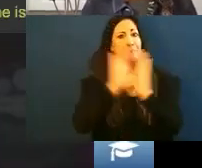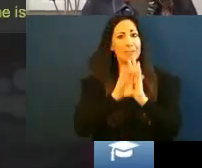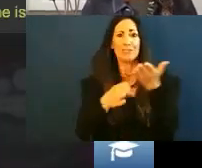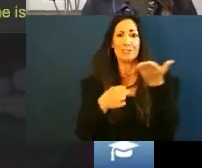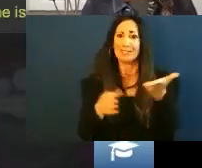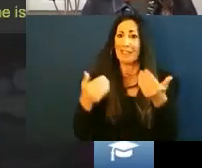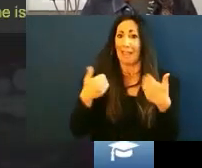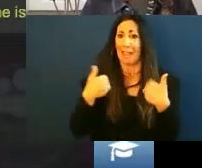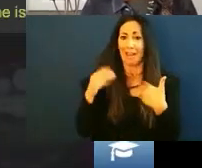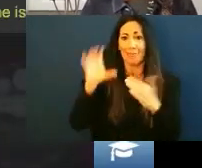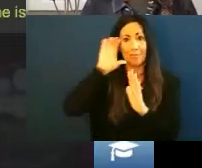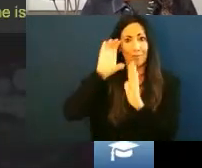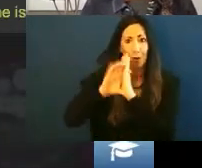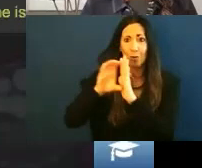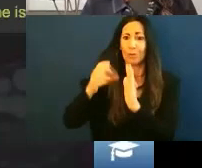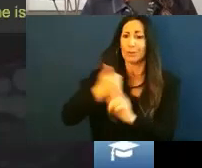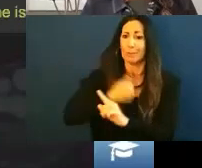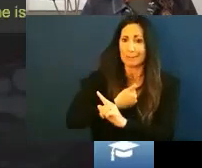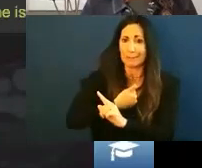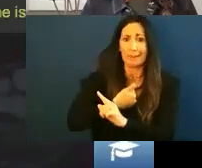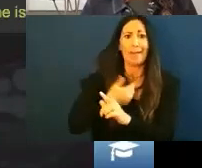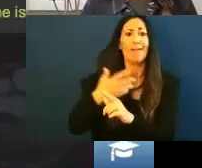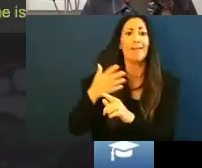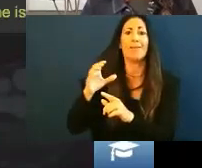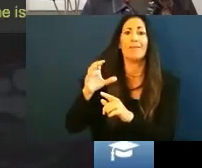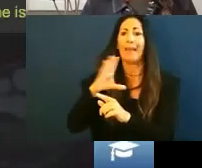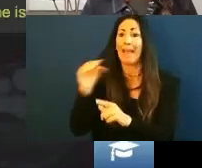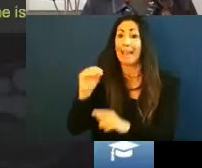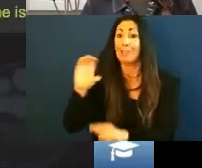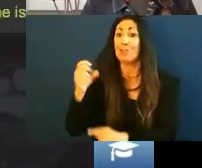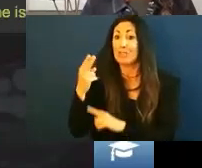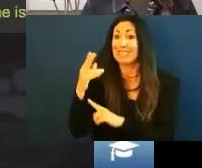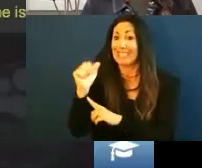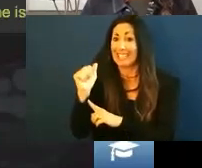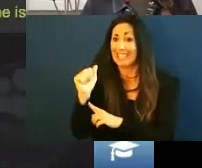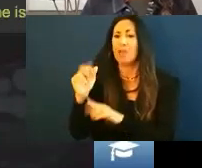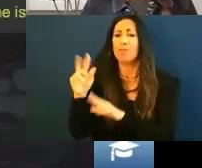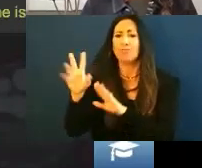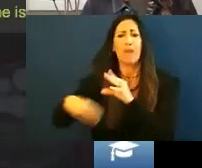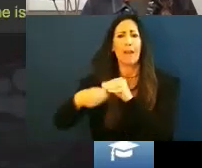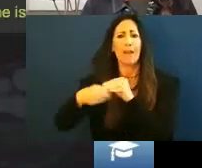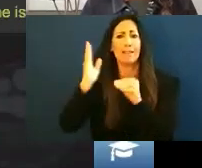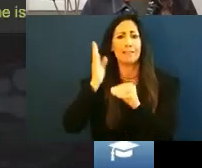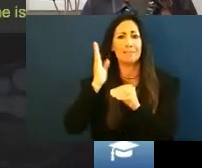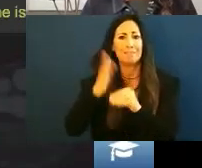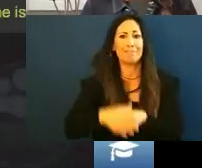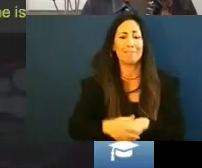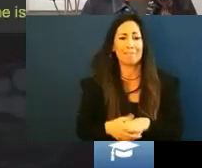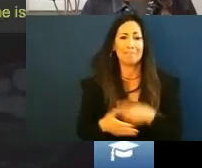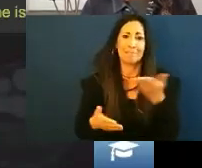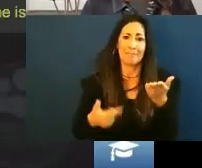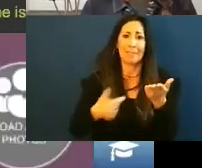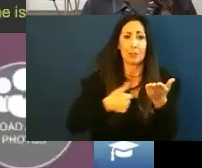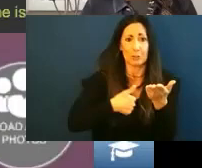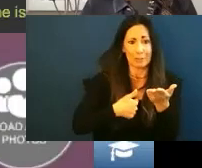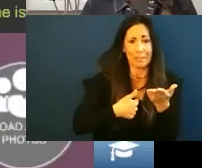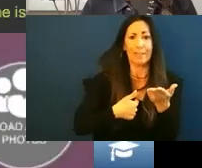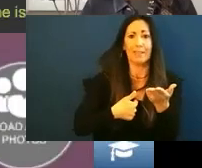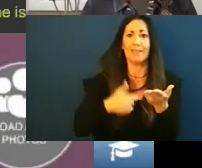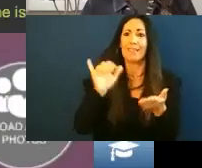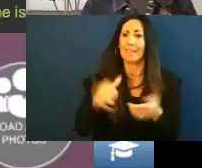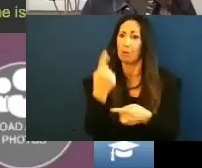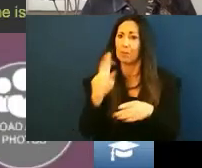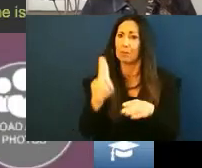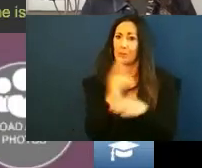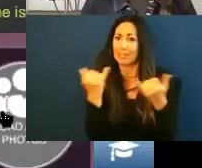have photos of myself and of Christina. I'm going to put them in there. There's me, the one that I'm using right now.